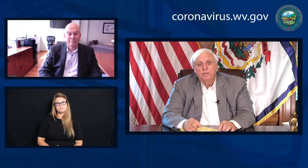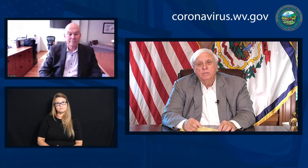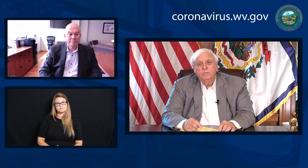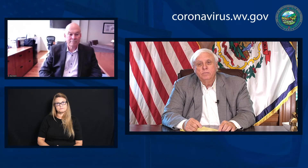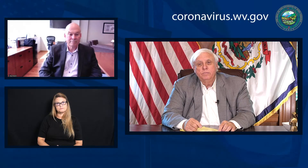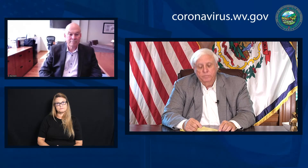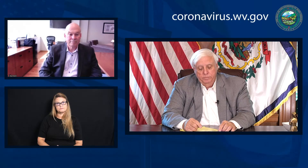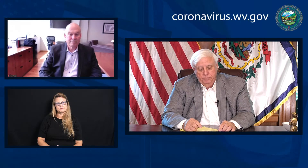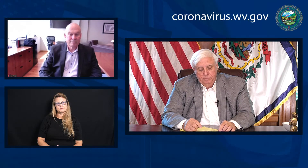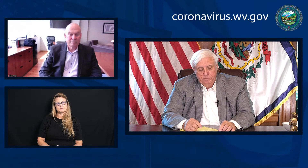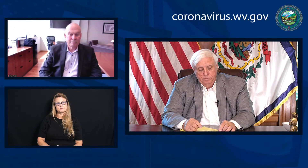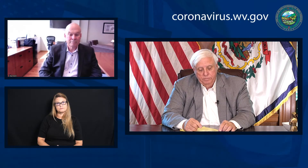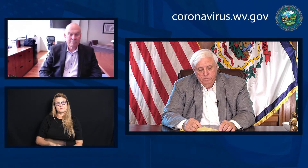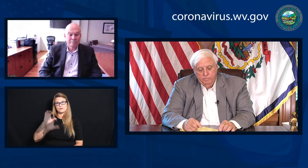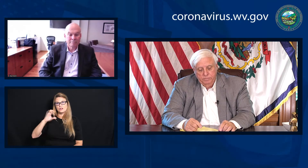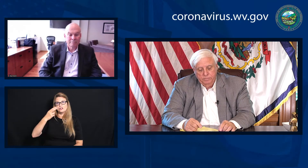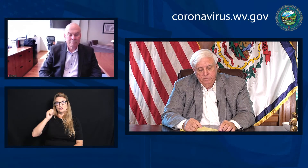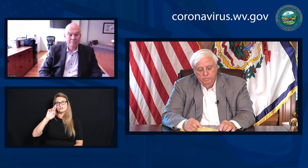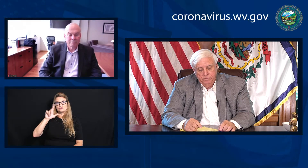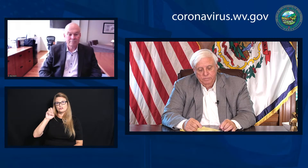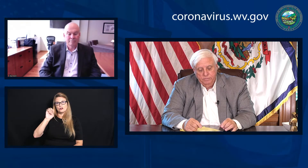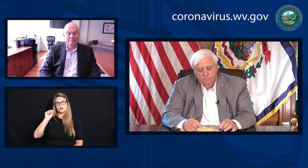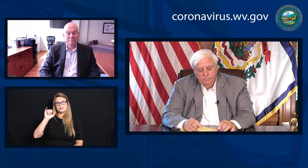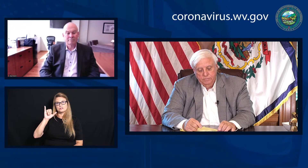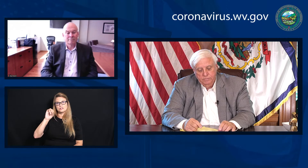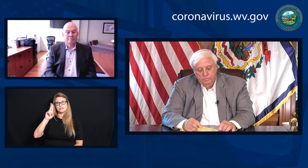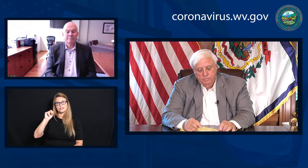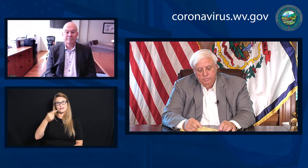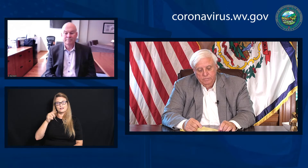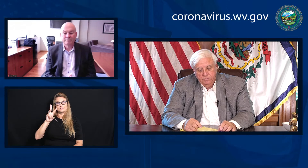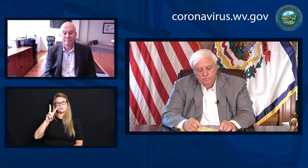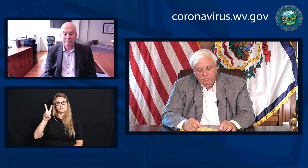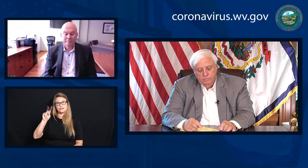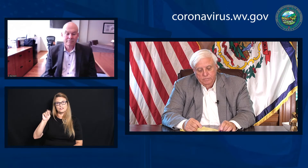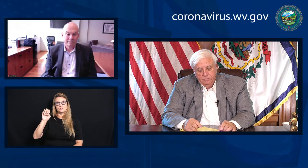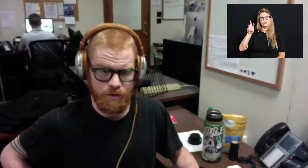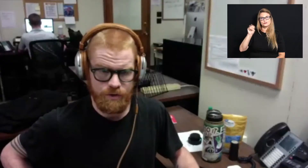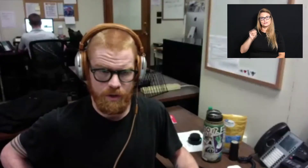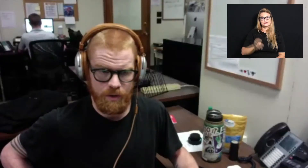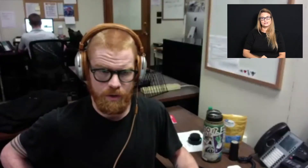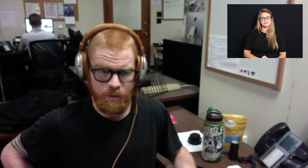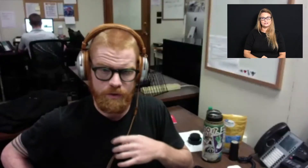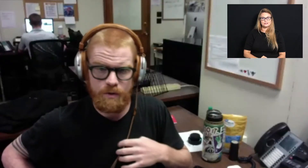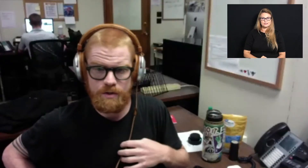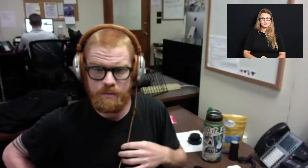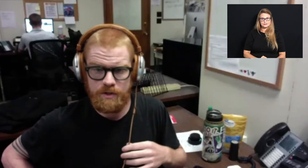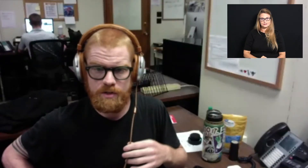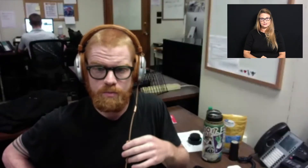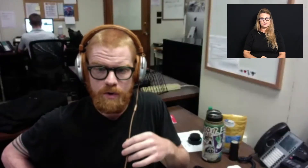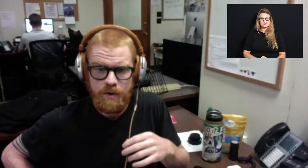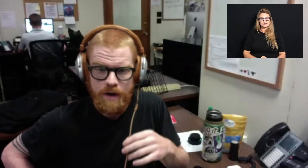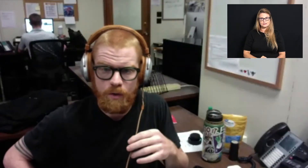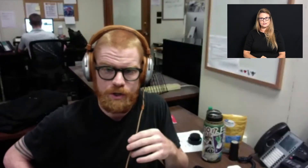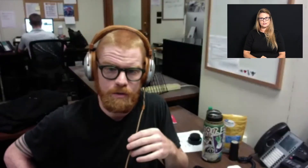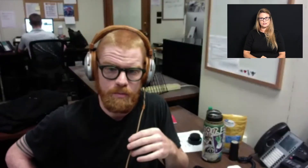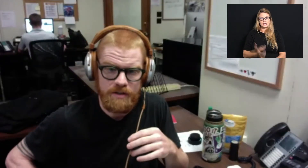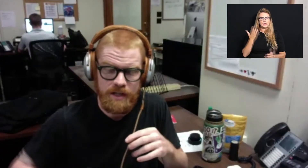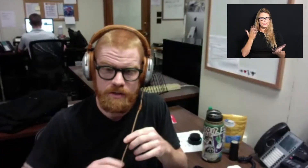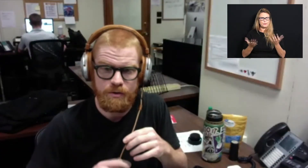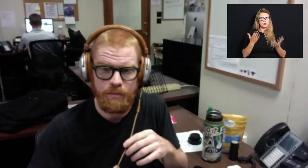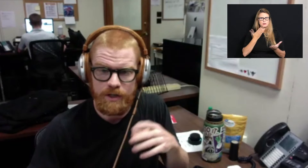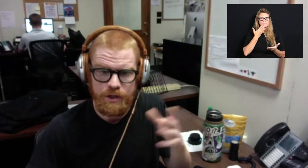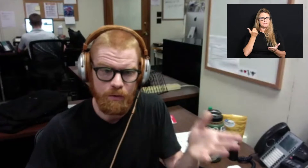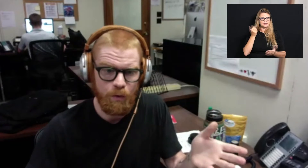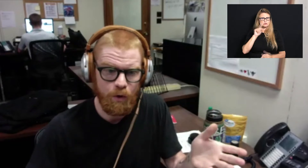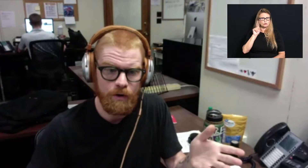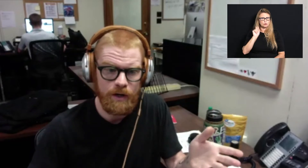All right, thank you, Stephen. Next to Charles Young with WV News. Hi, this is Charles Young with WV News. This is probably a question best